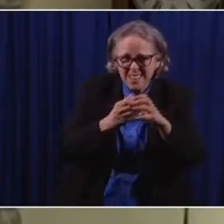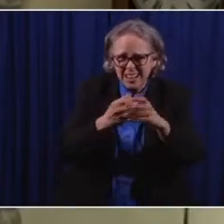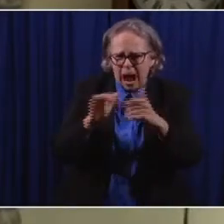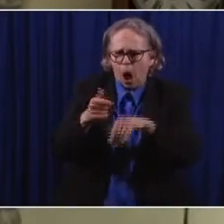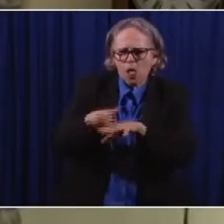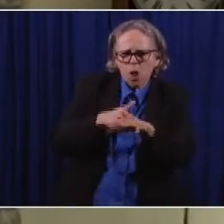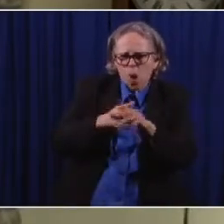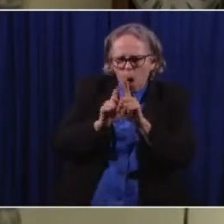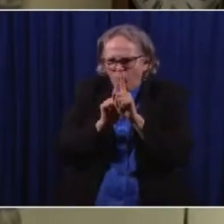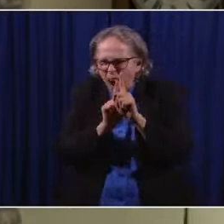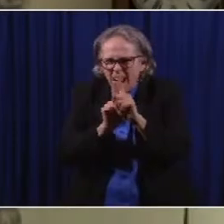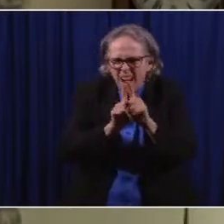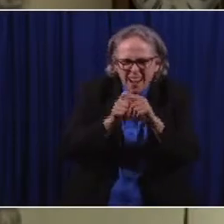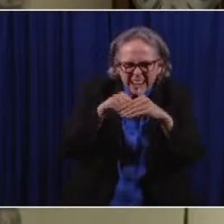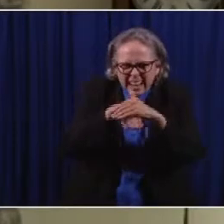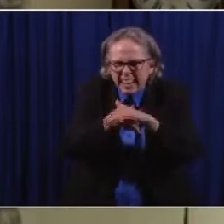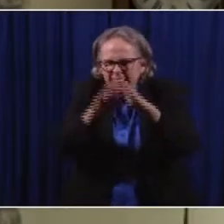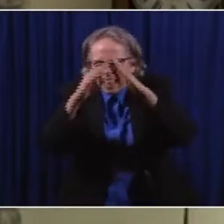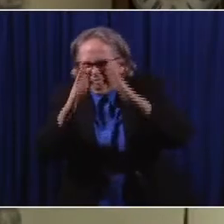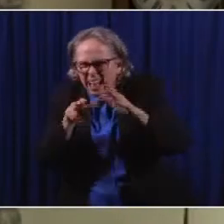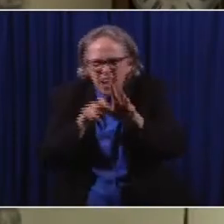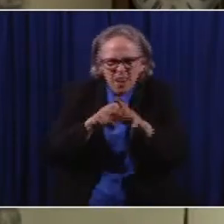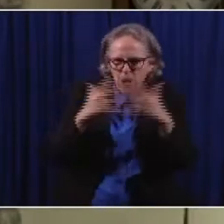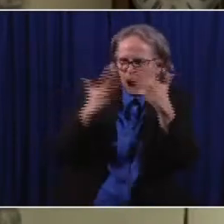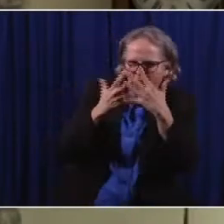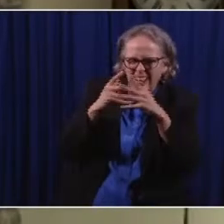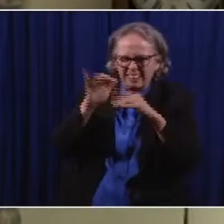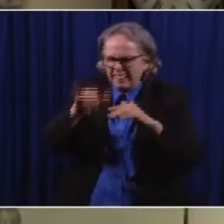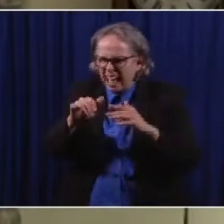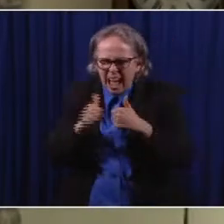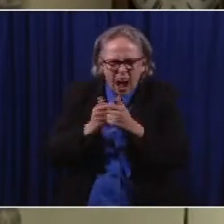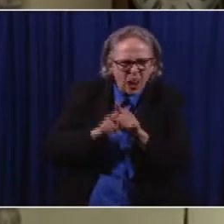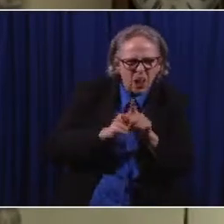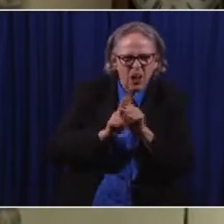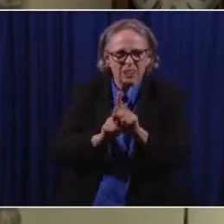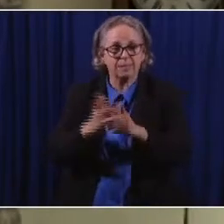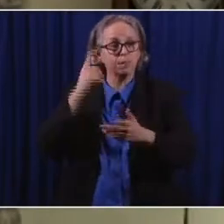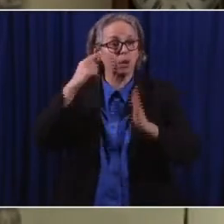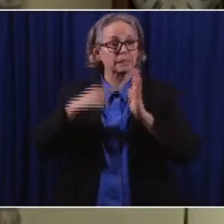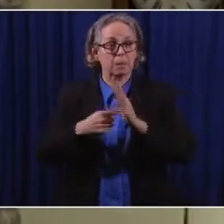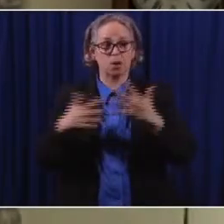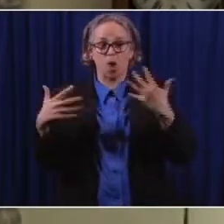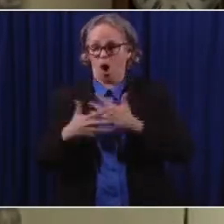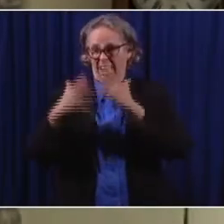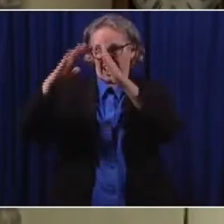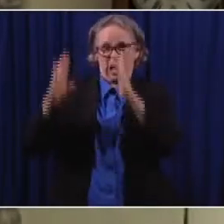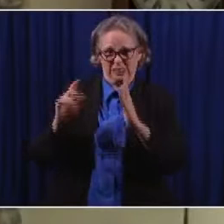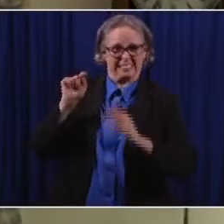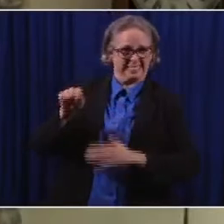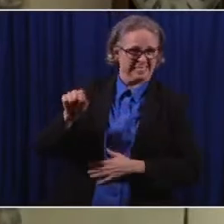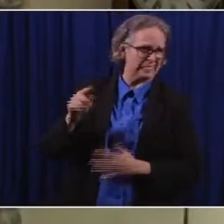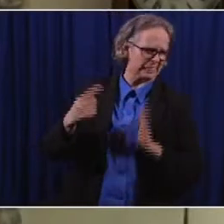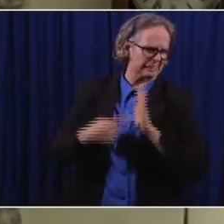that last? So when you look at, for example, the haunted houses,